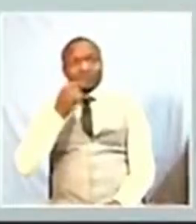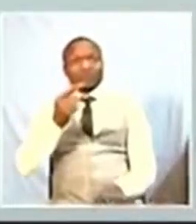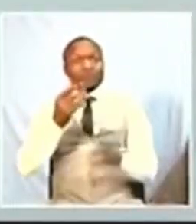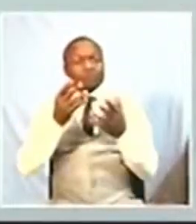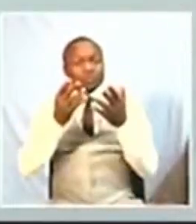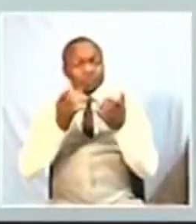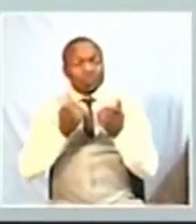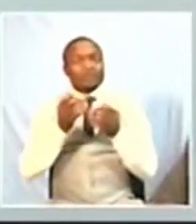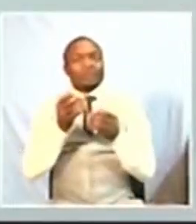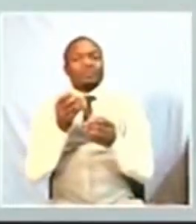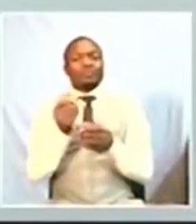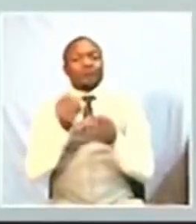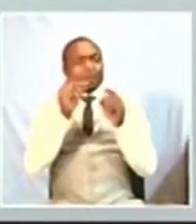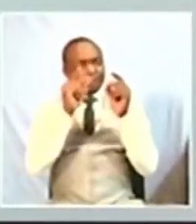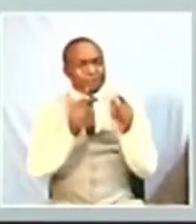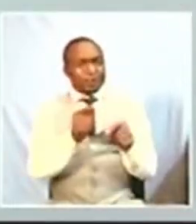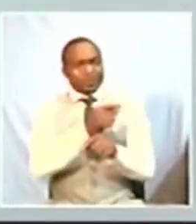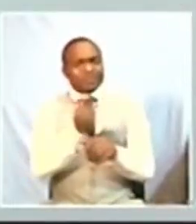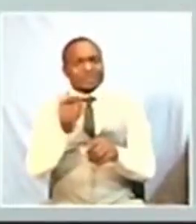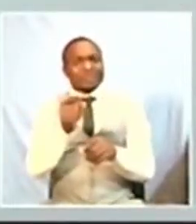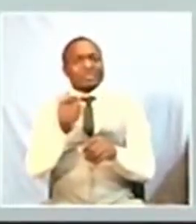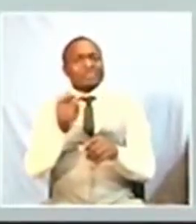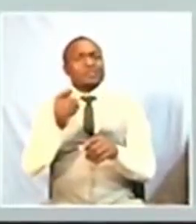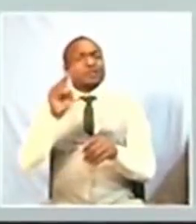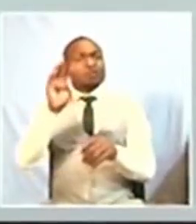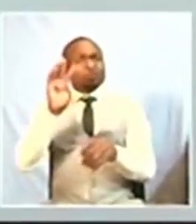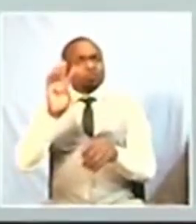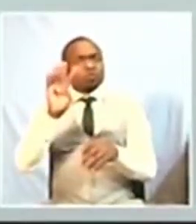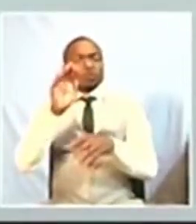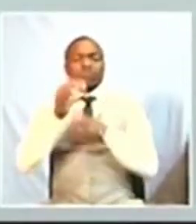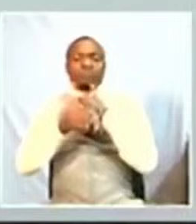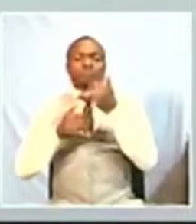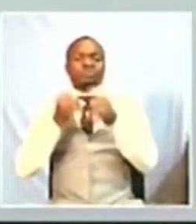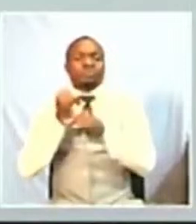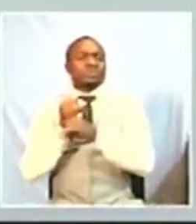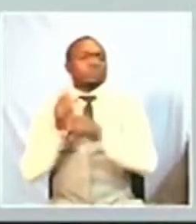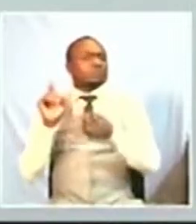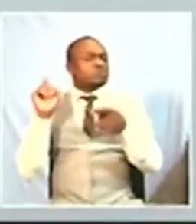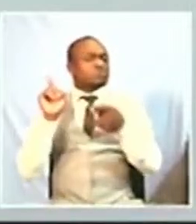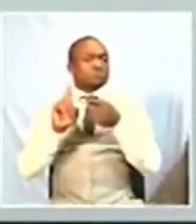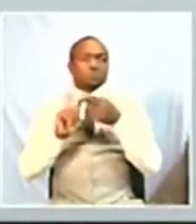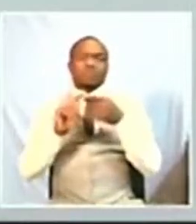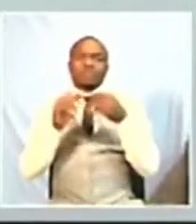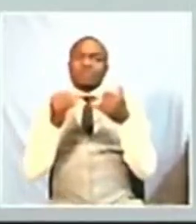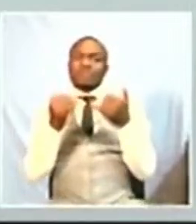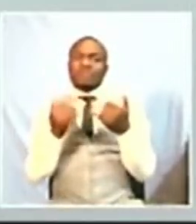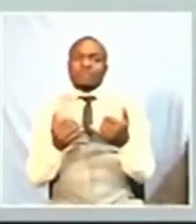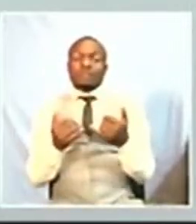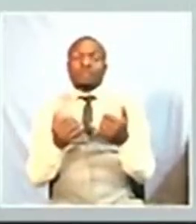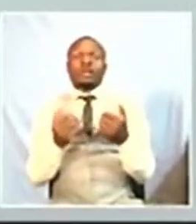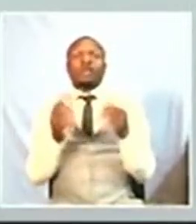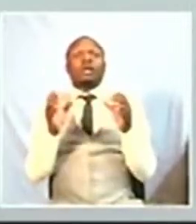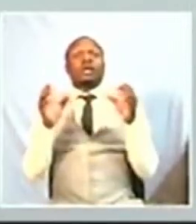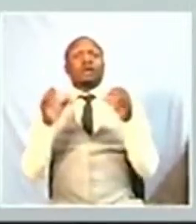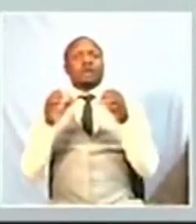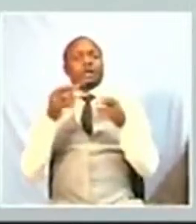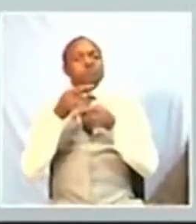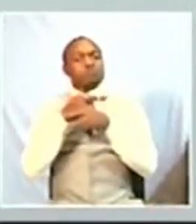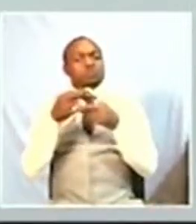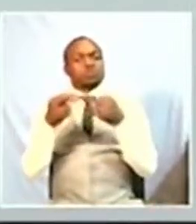them. It has taken 4 years. Up to now, the classroom block cannot be